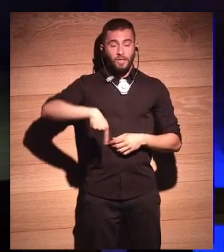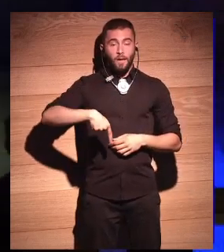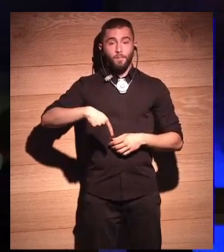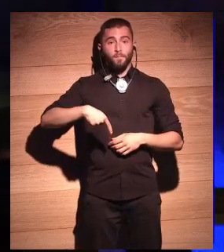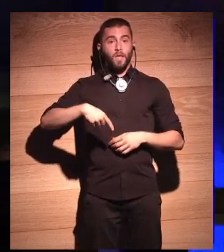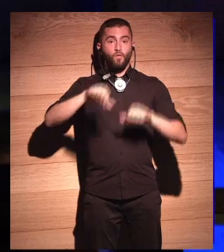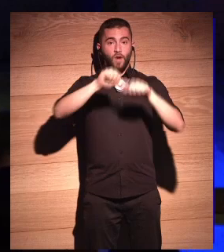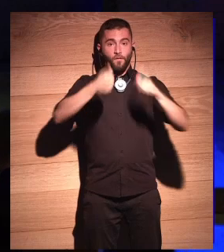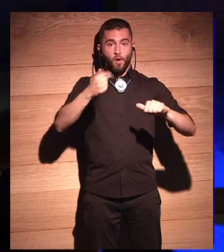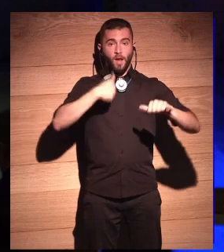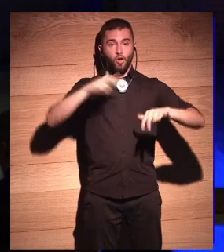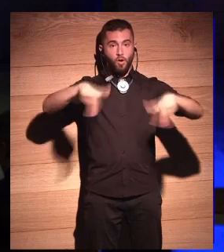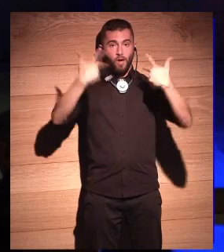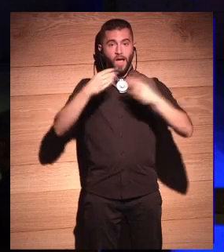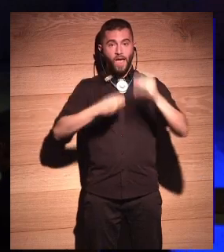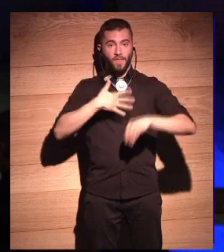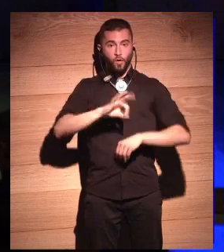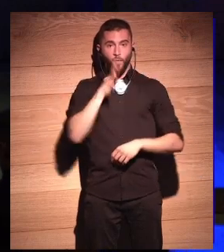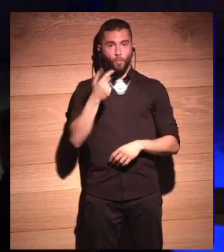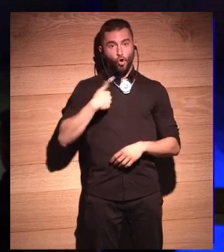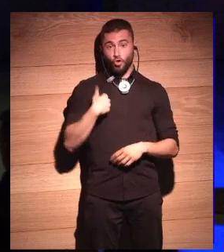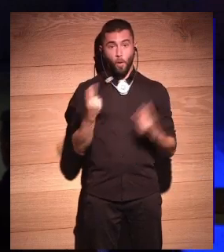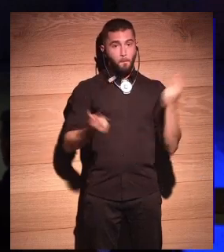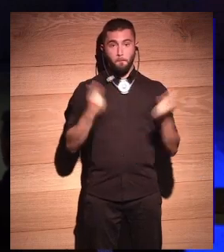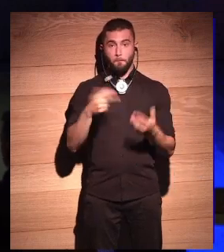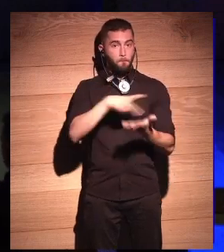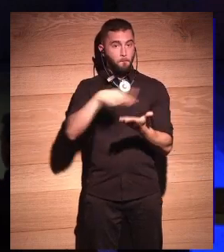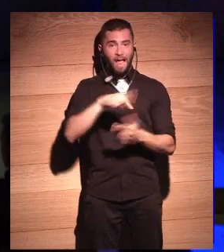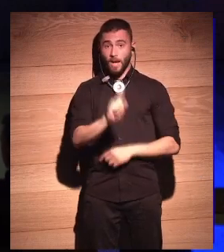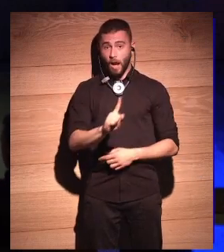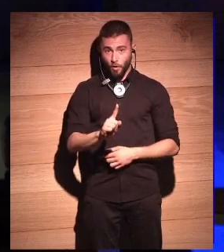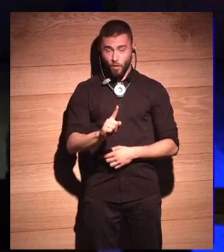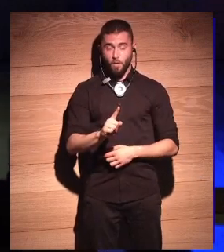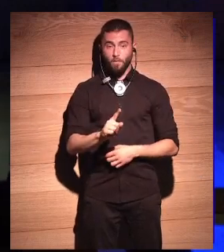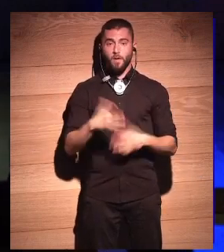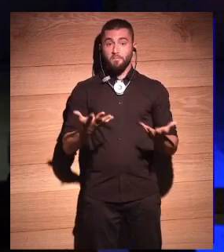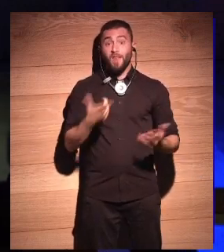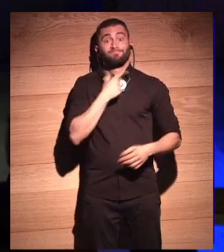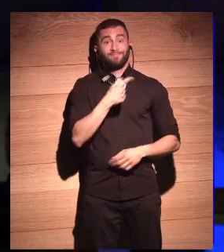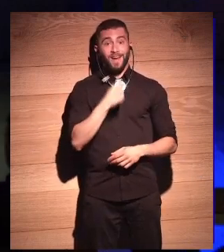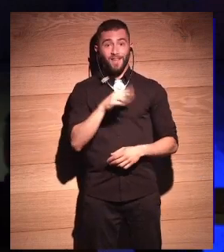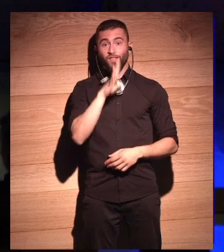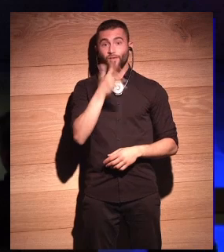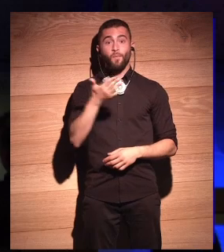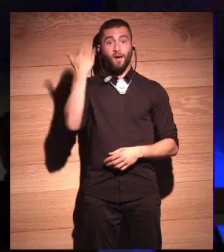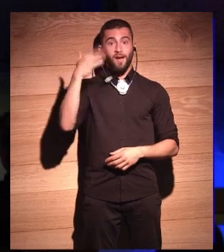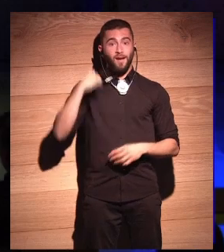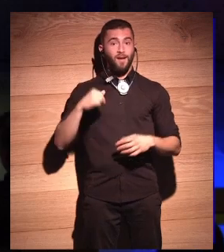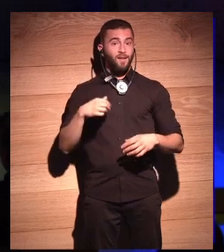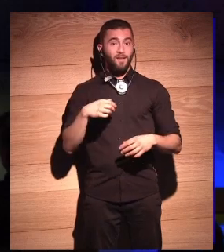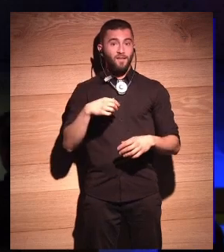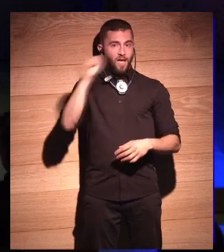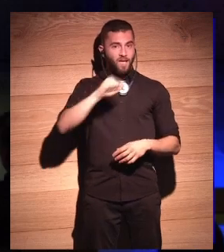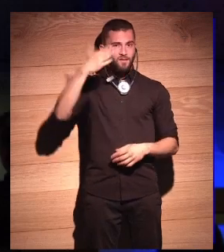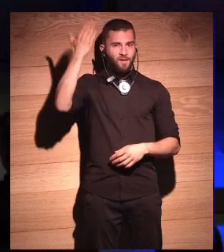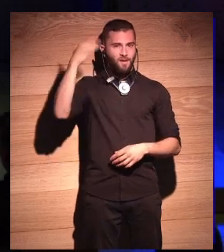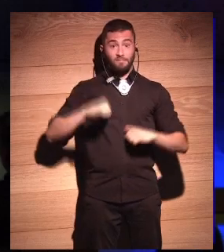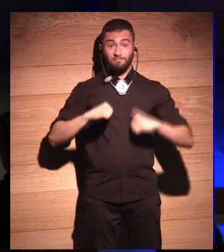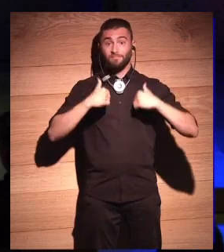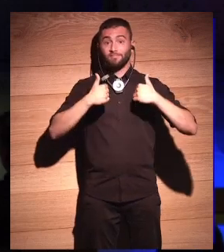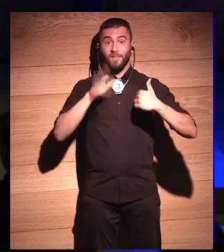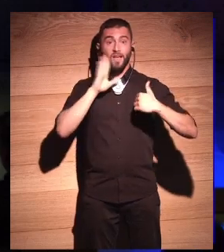But it's definitely, it's funny because like a few years ago when I started doing this, I was very uncomfortable about moving, and it's